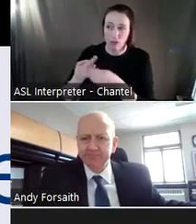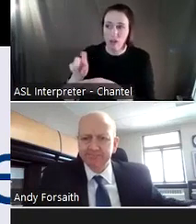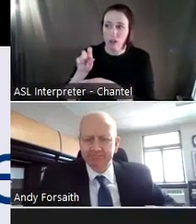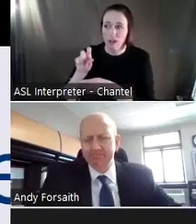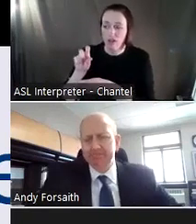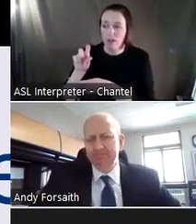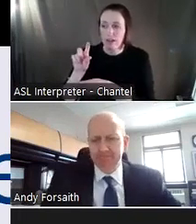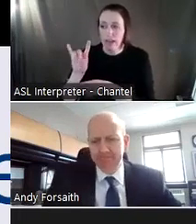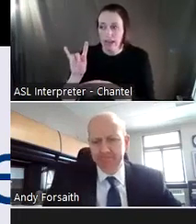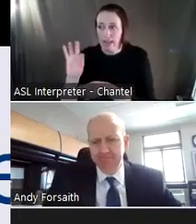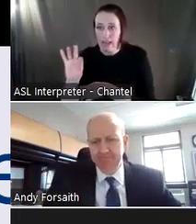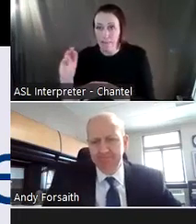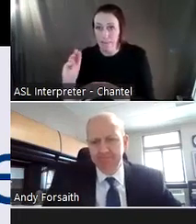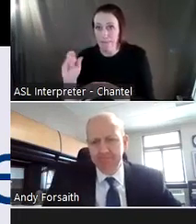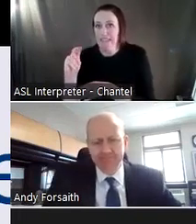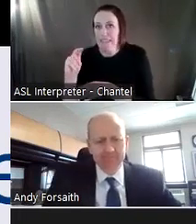biennium.